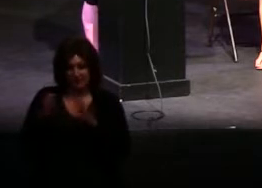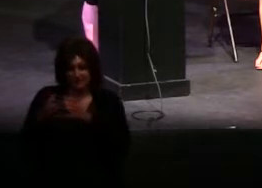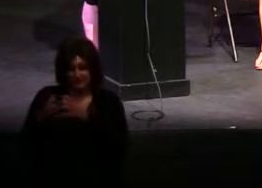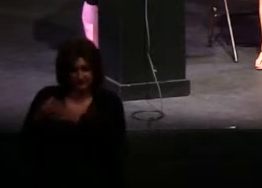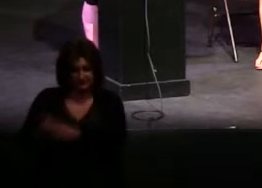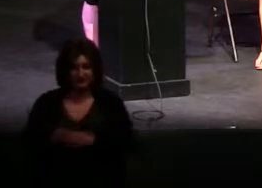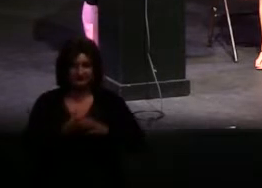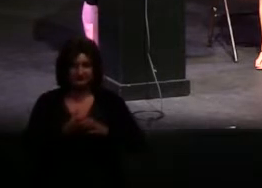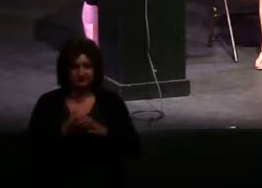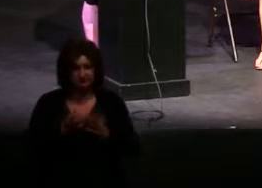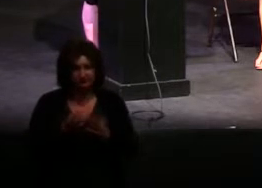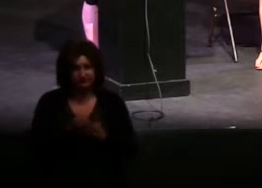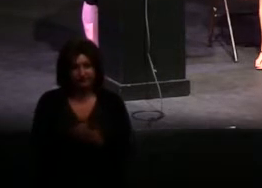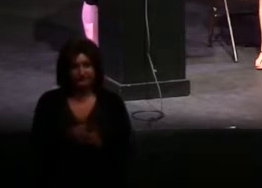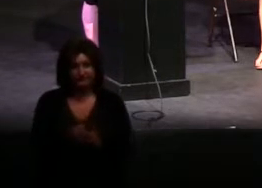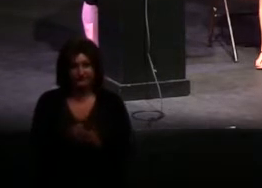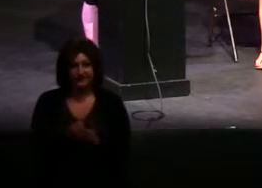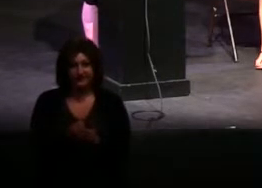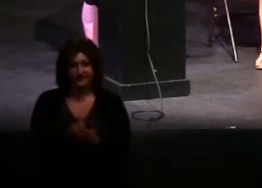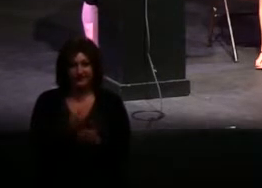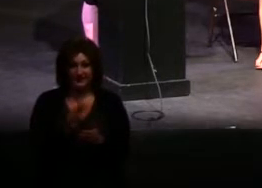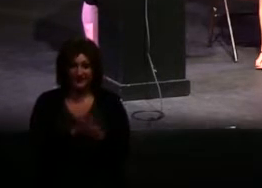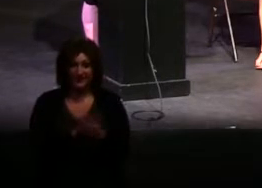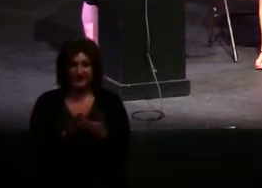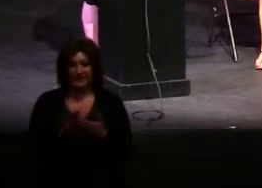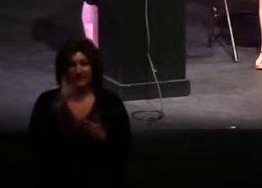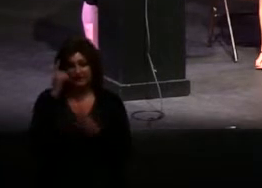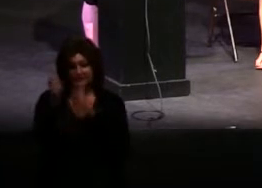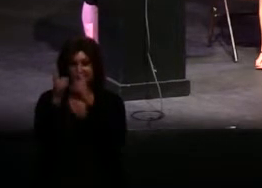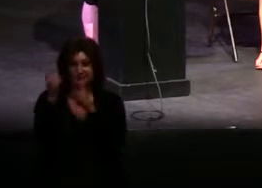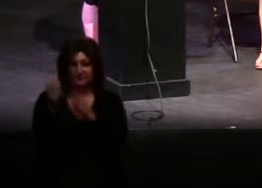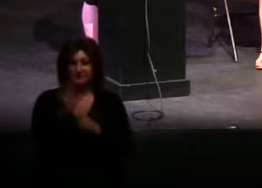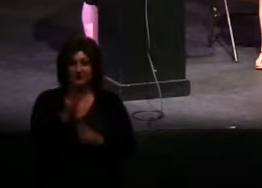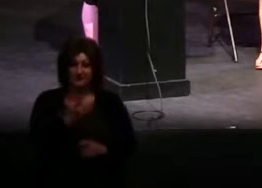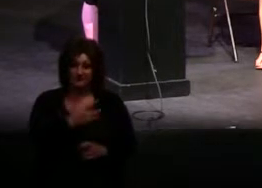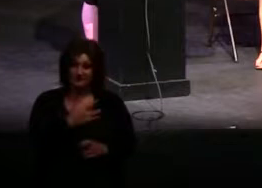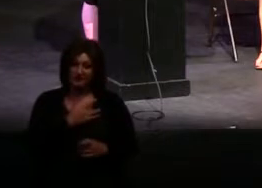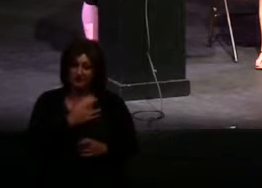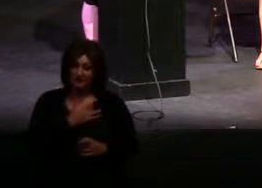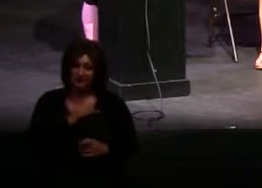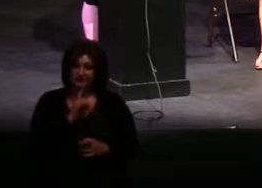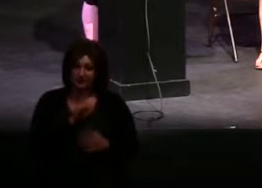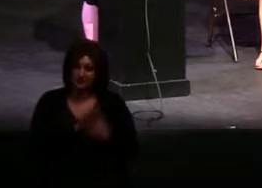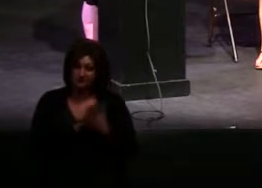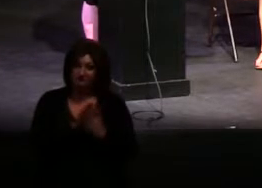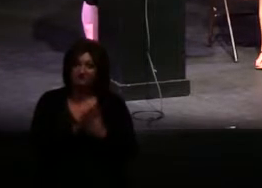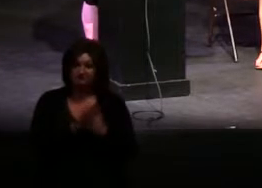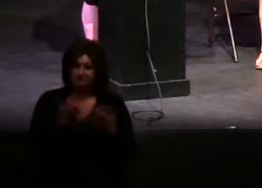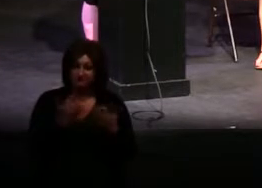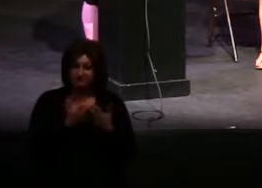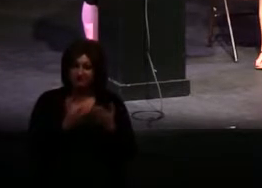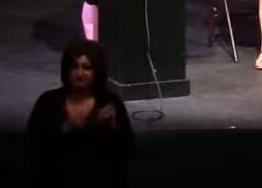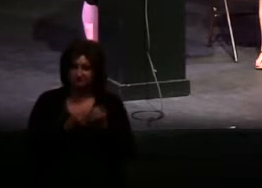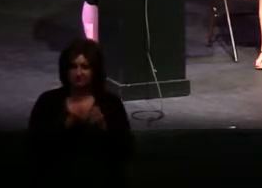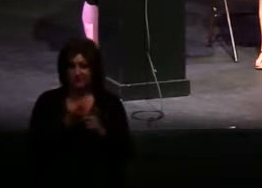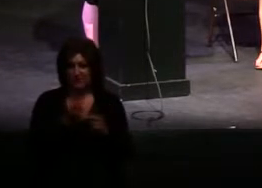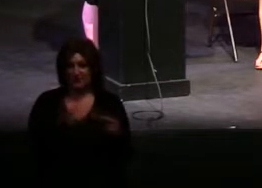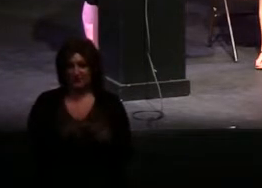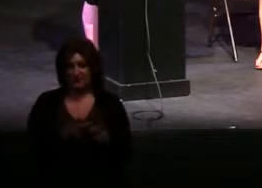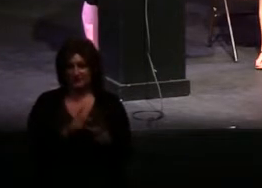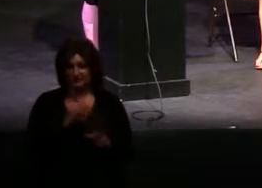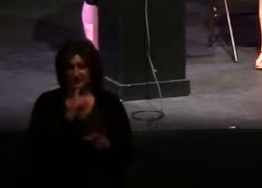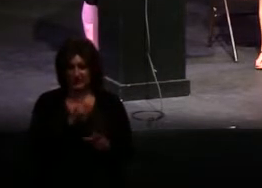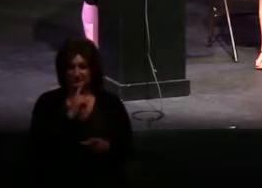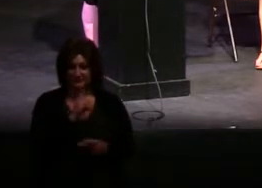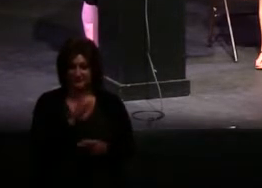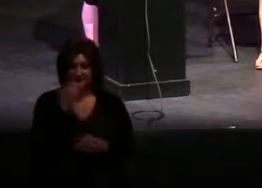his wing. It was a nice dream. His heart was in the right place. I'm sure the U.S. government back